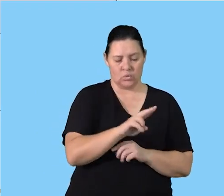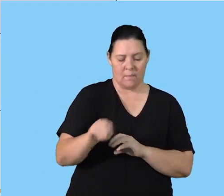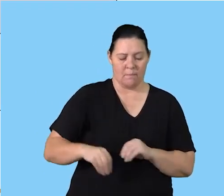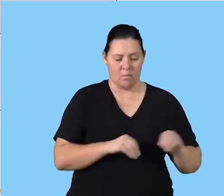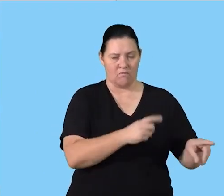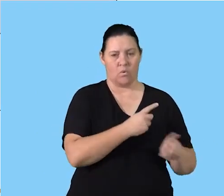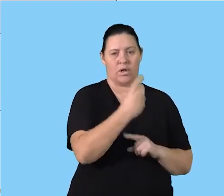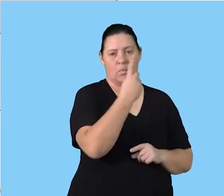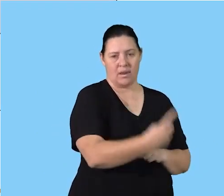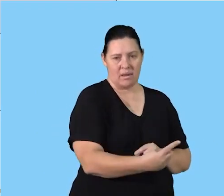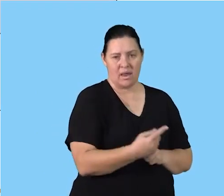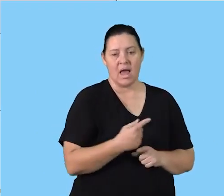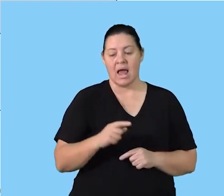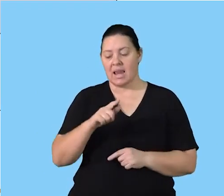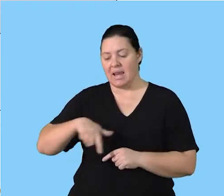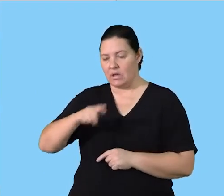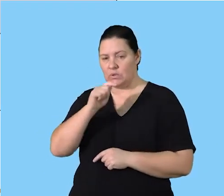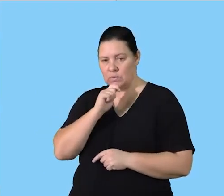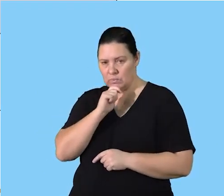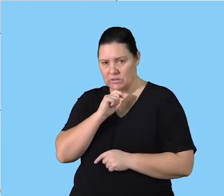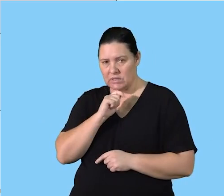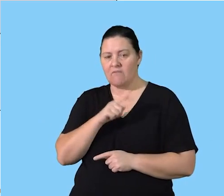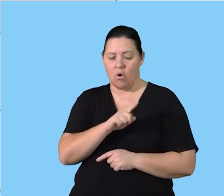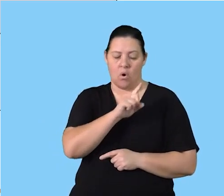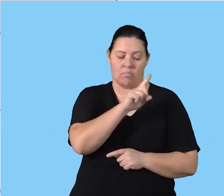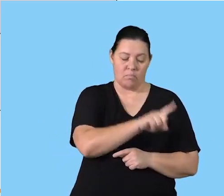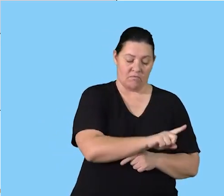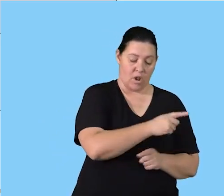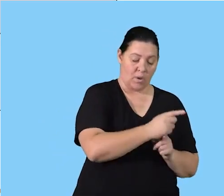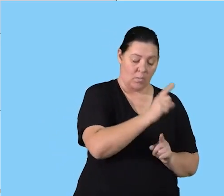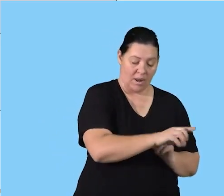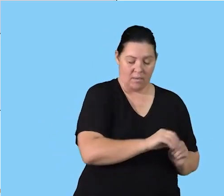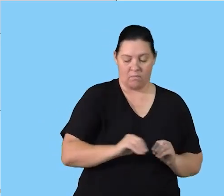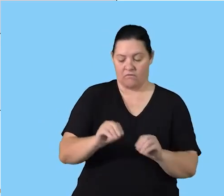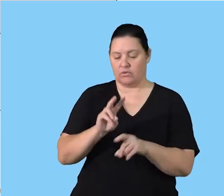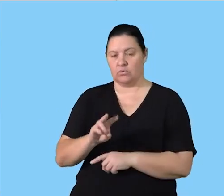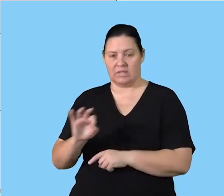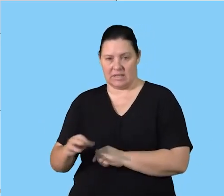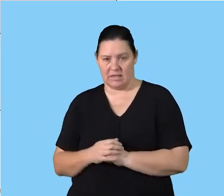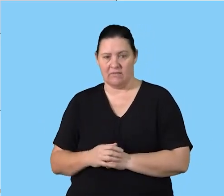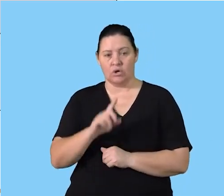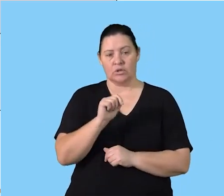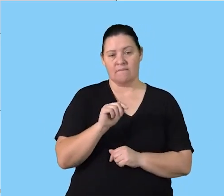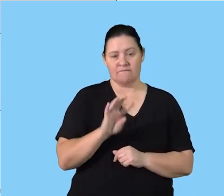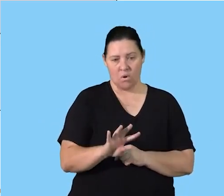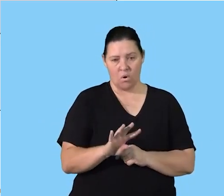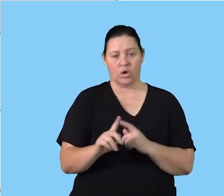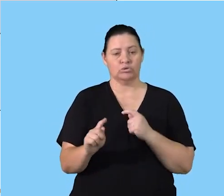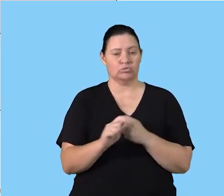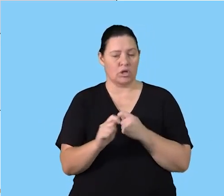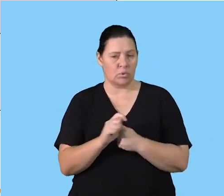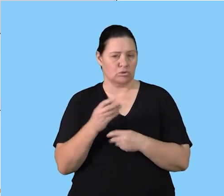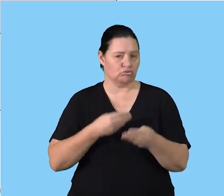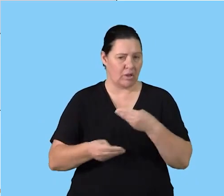1 and moved the land use from week 1 to week 2 and 3. In terms of term number 4, where we're dealing with transport